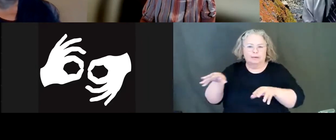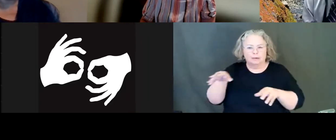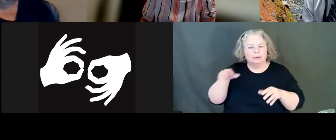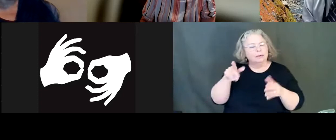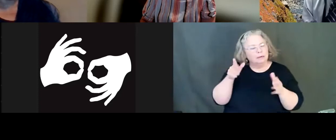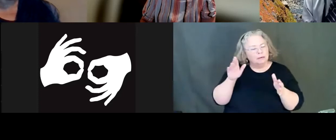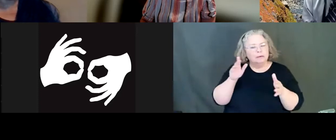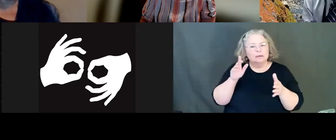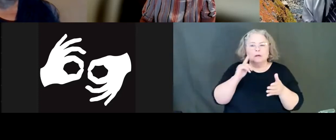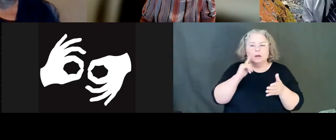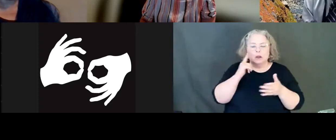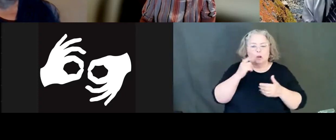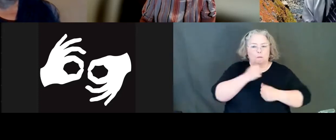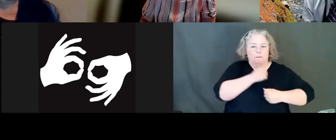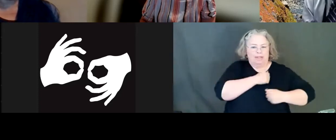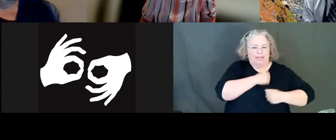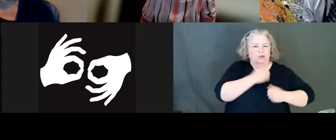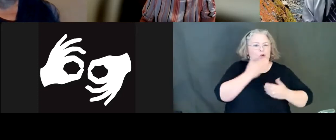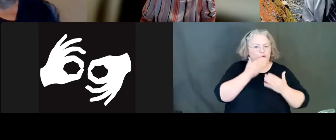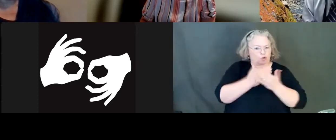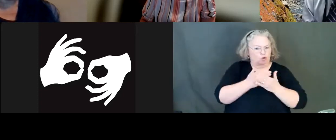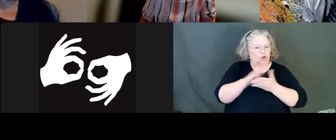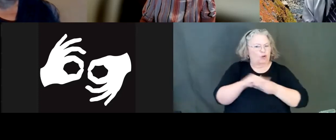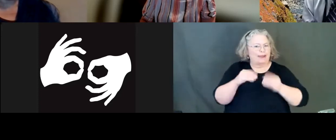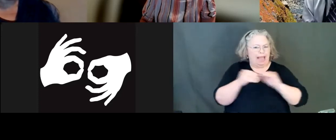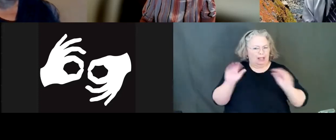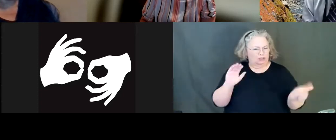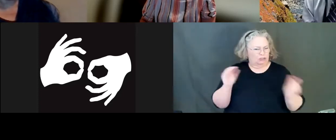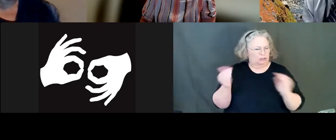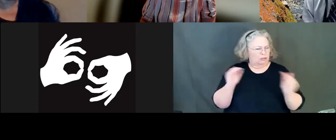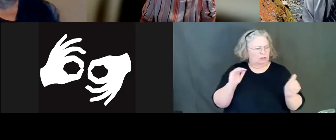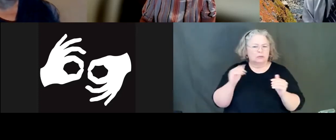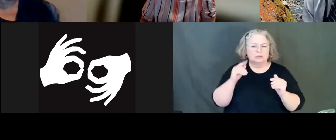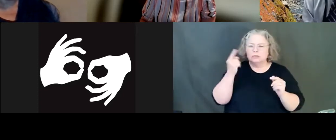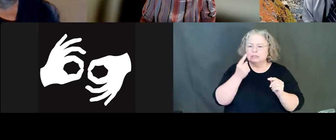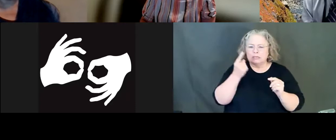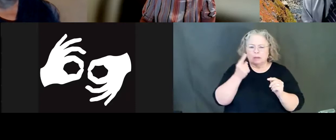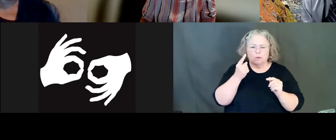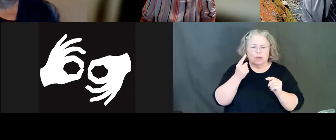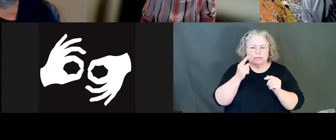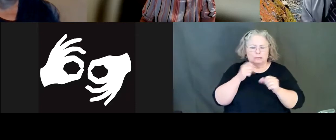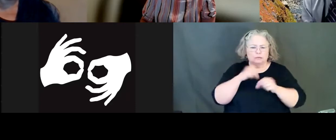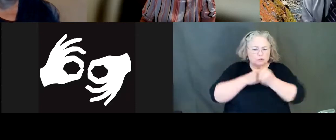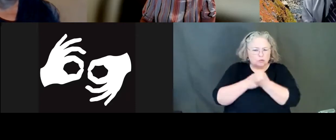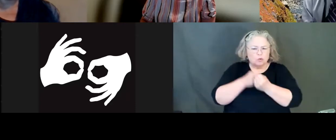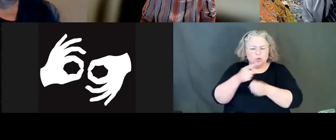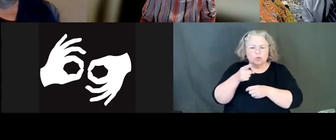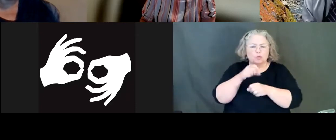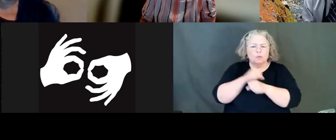again, I think military is a good analogy, right? It's somebody covering your back and making sure